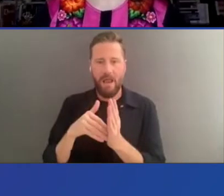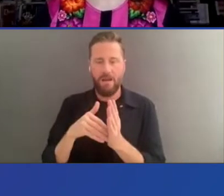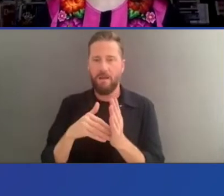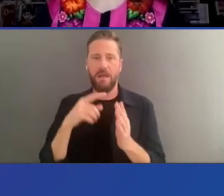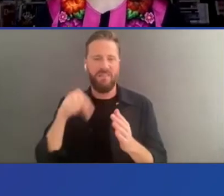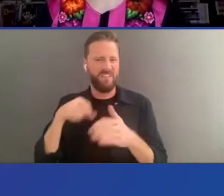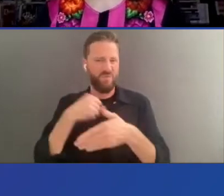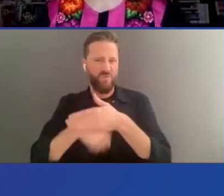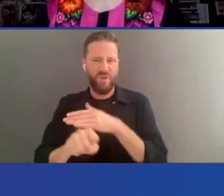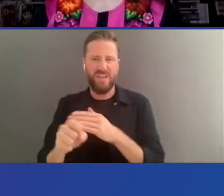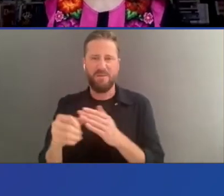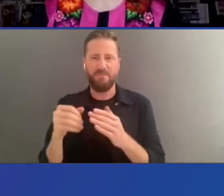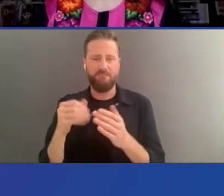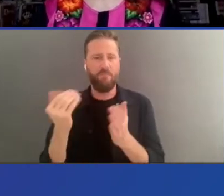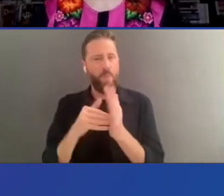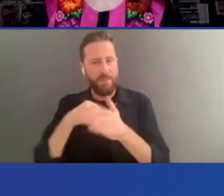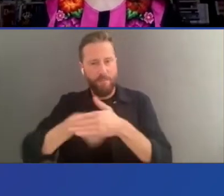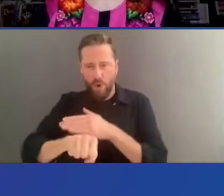a